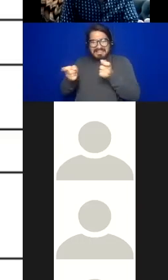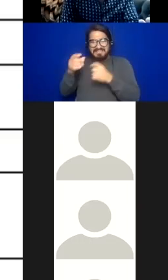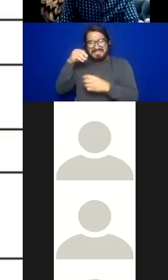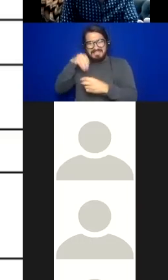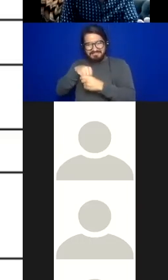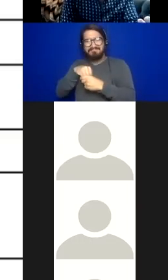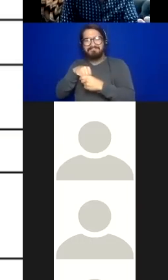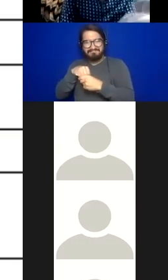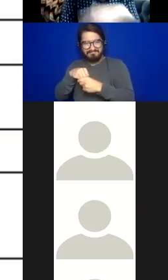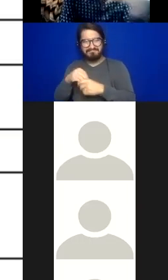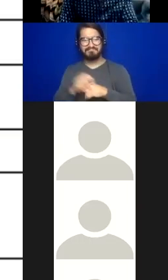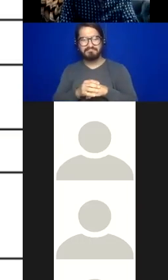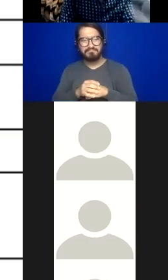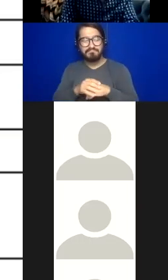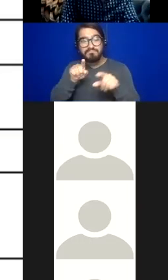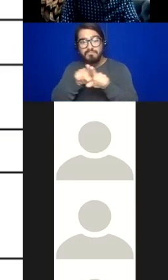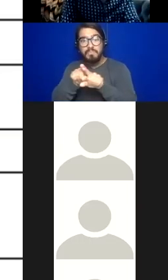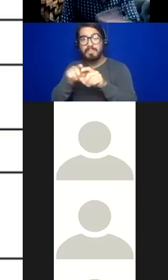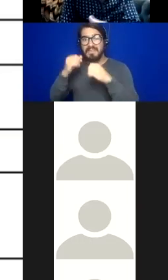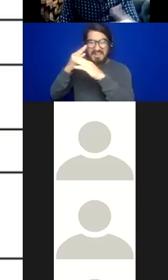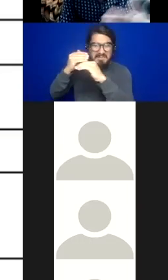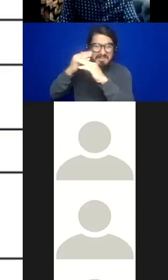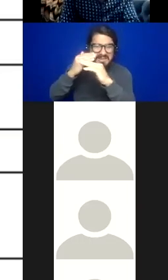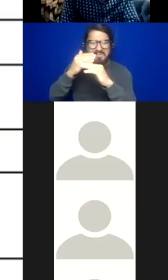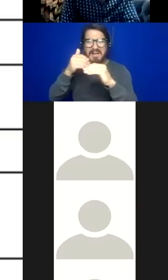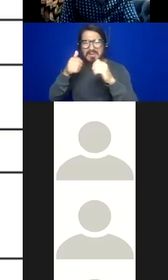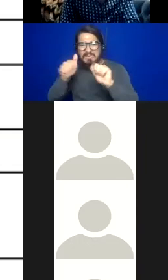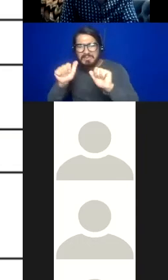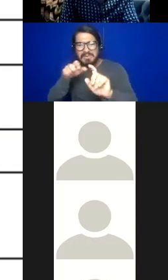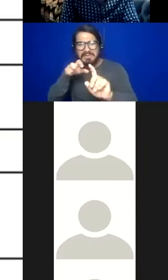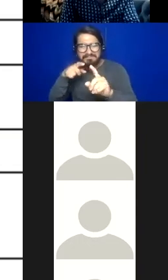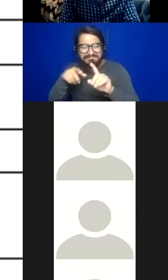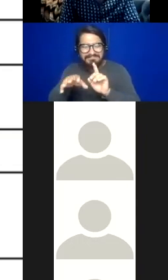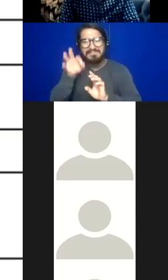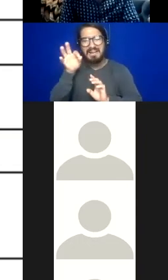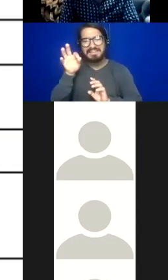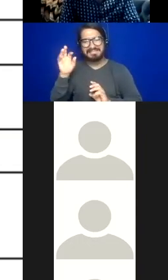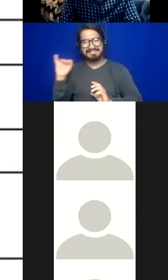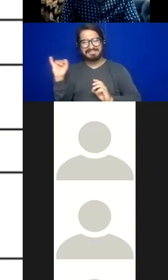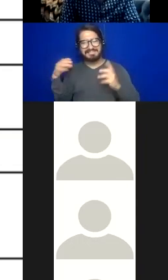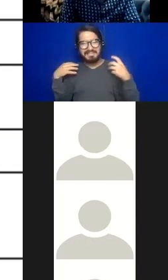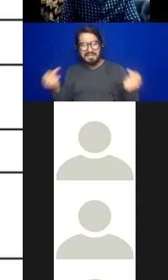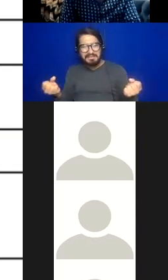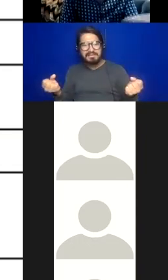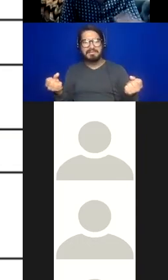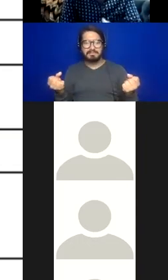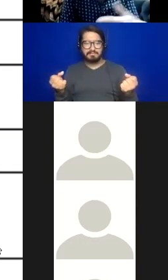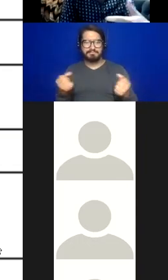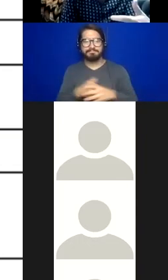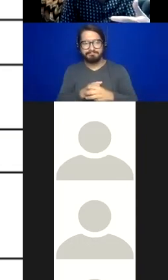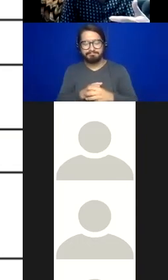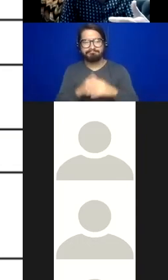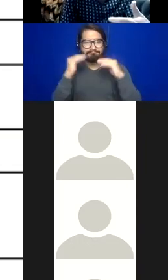Numerous barriers to obtaining healthcare, housing, little power, right? There's all these ways